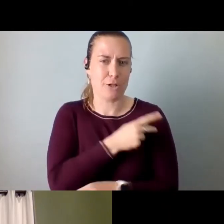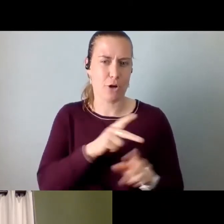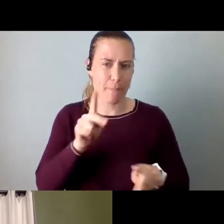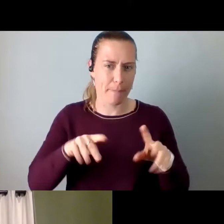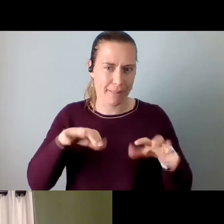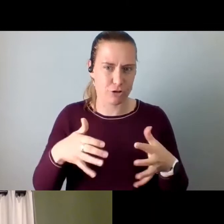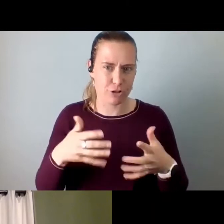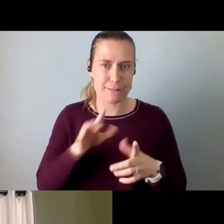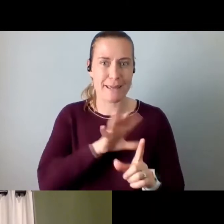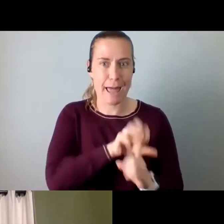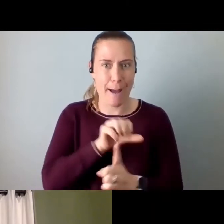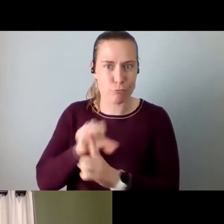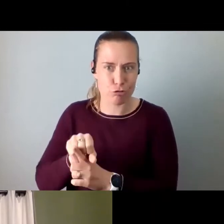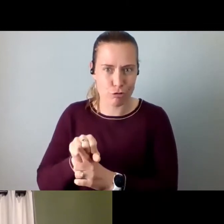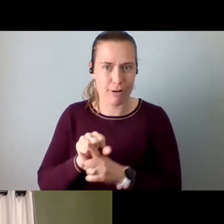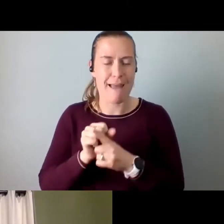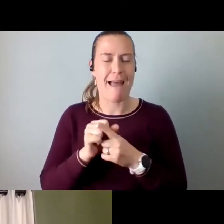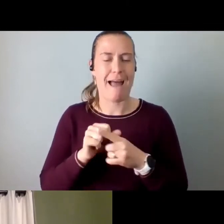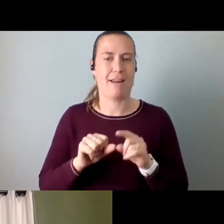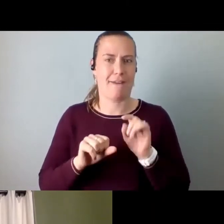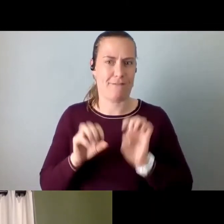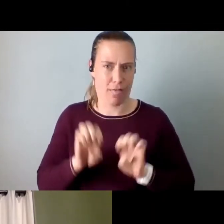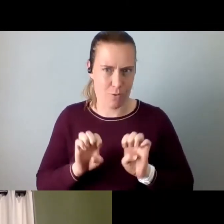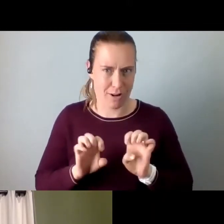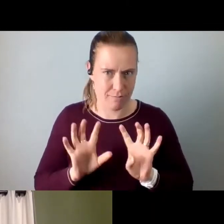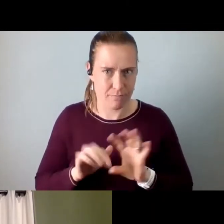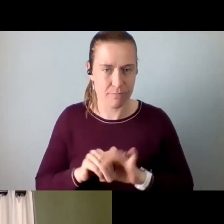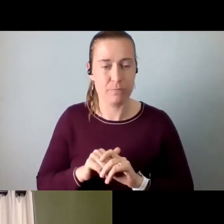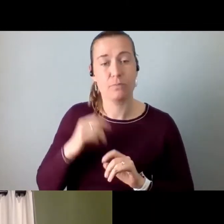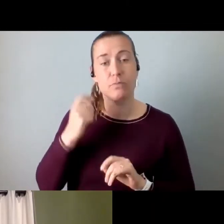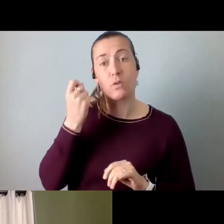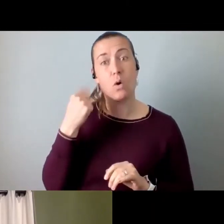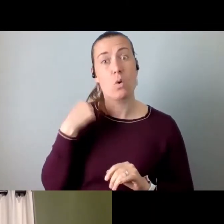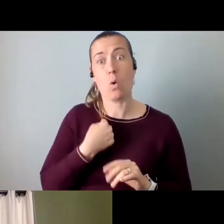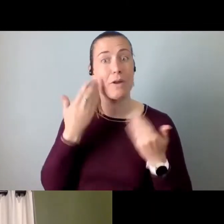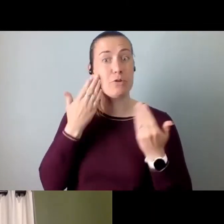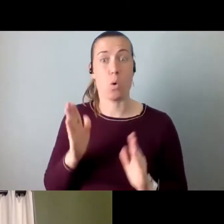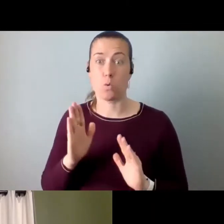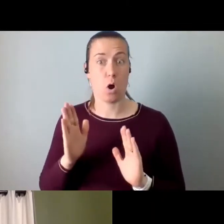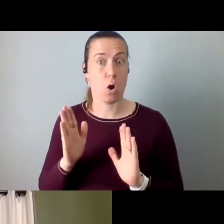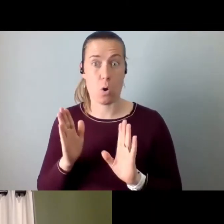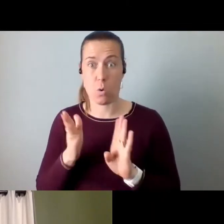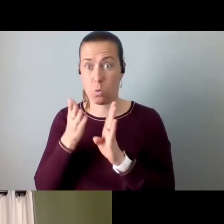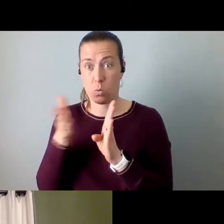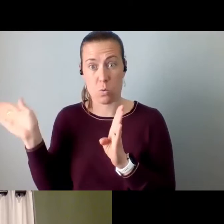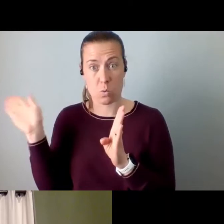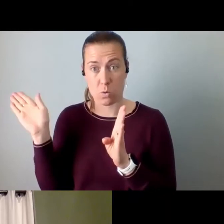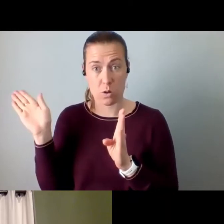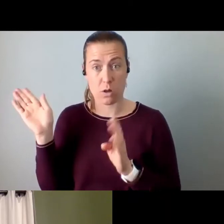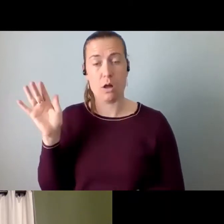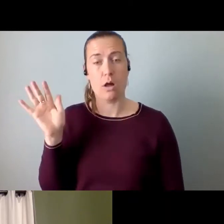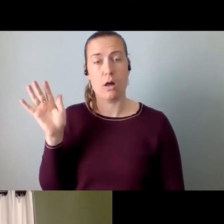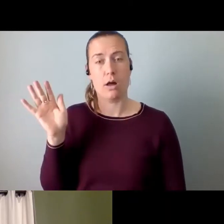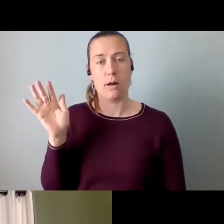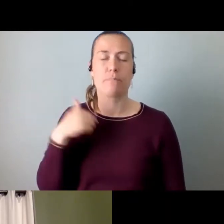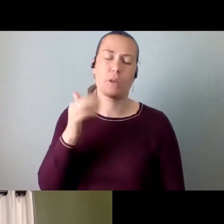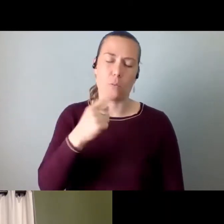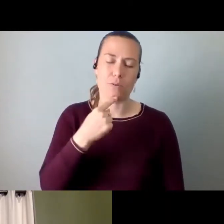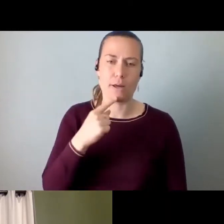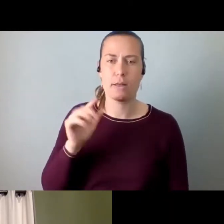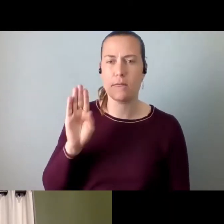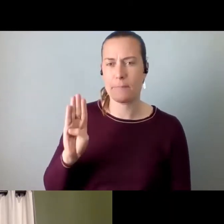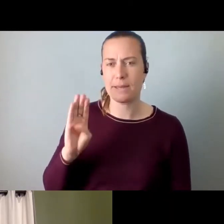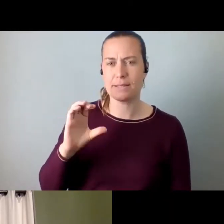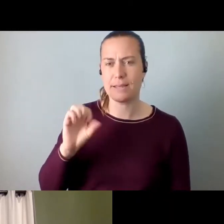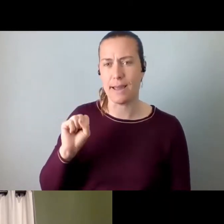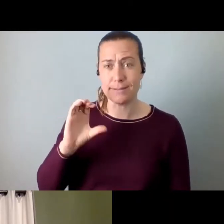that's being captured and evaluated. And so what we don't know is and though I will say the